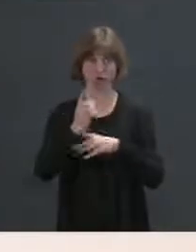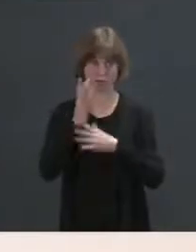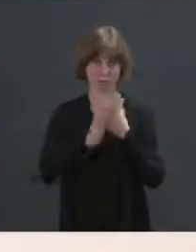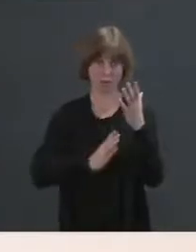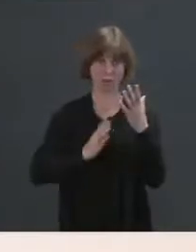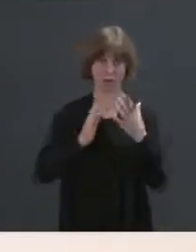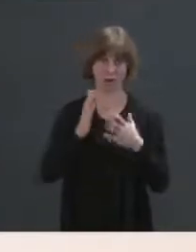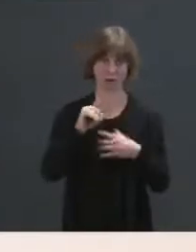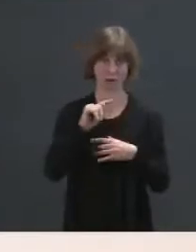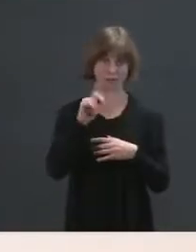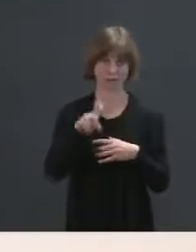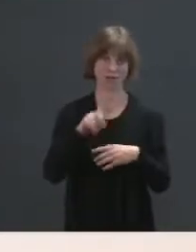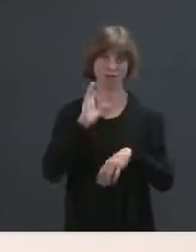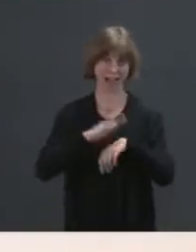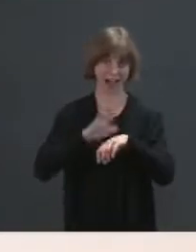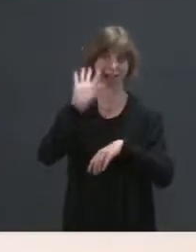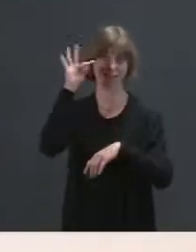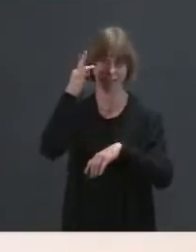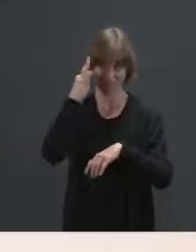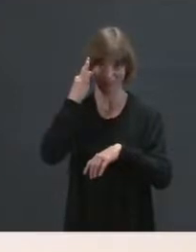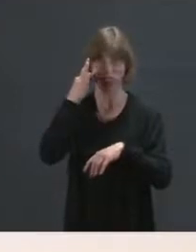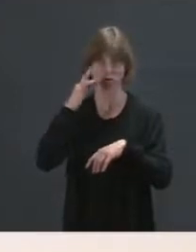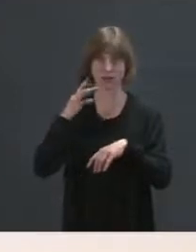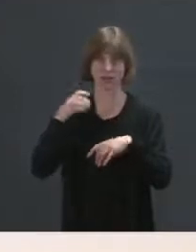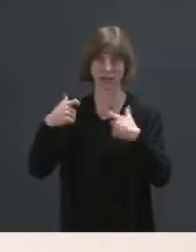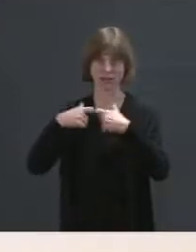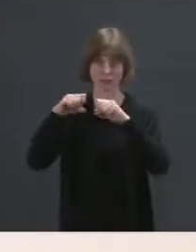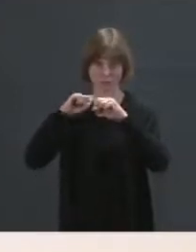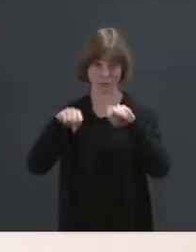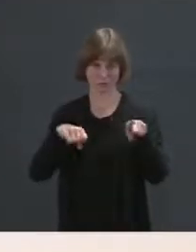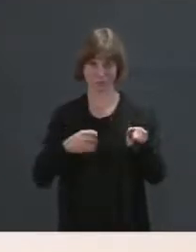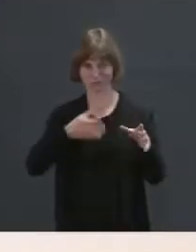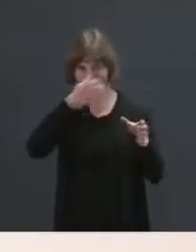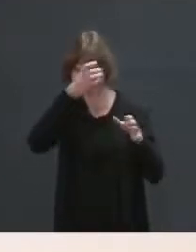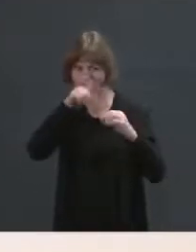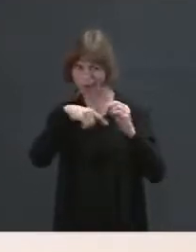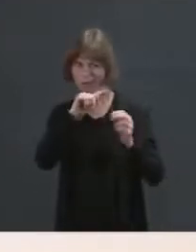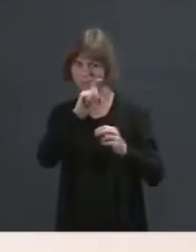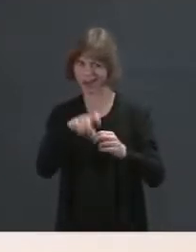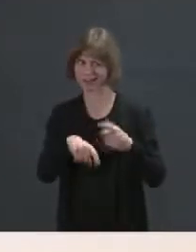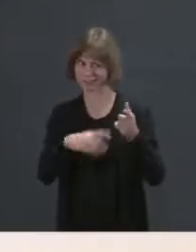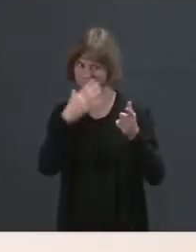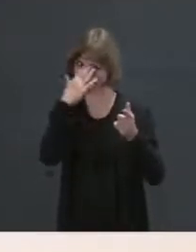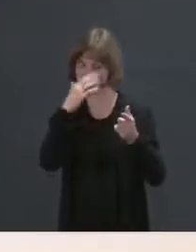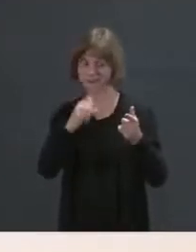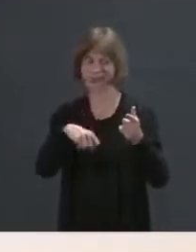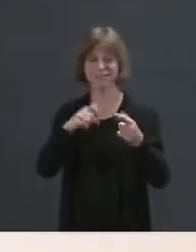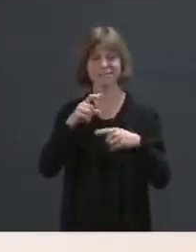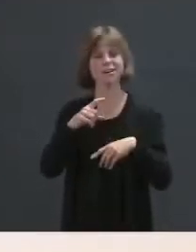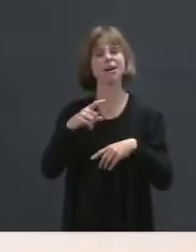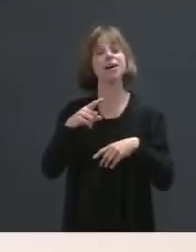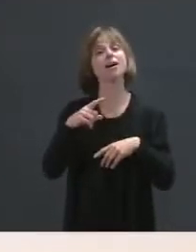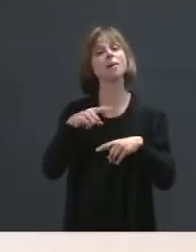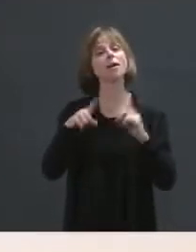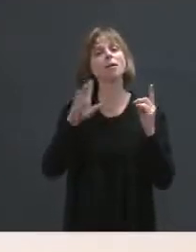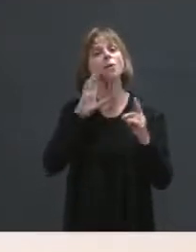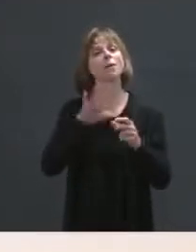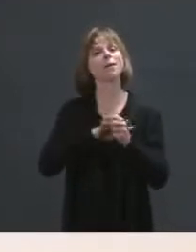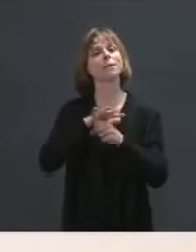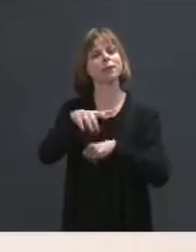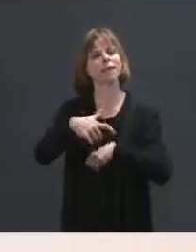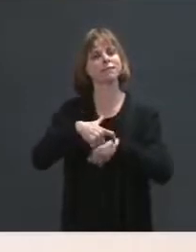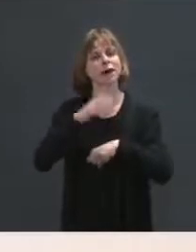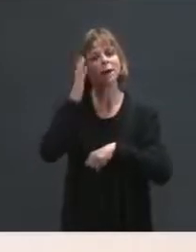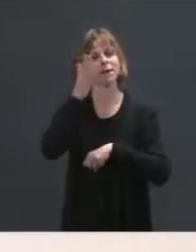on the federal grid, as you well know, as somebody who knows a lot about Texas. Look, I think there's going to be a lot of time in the future to